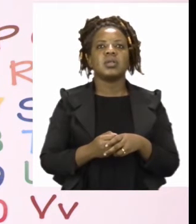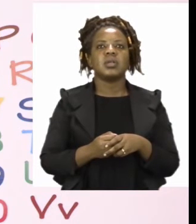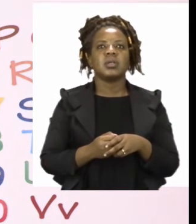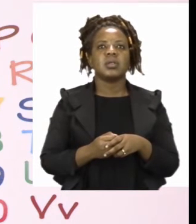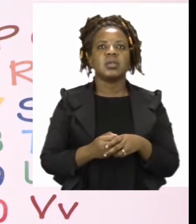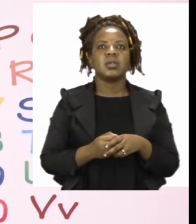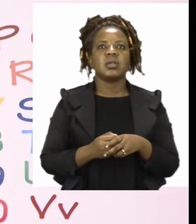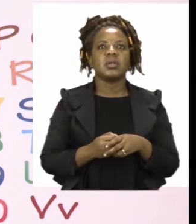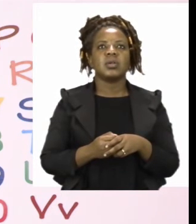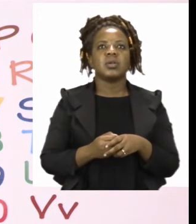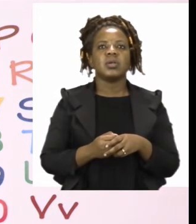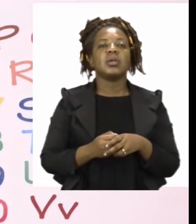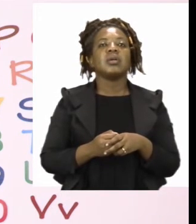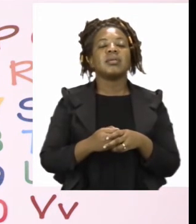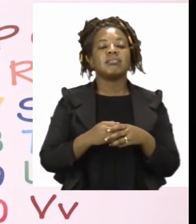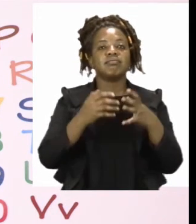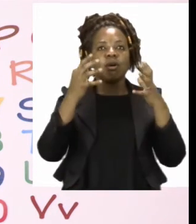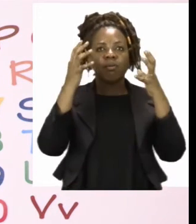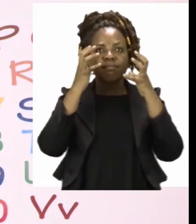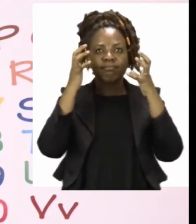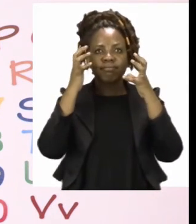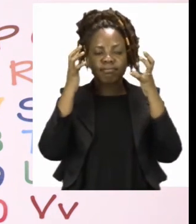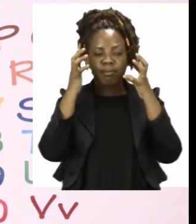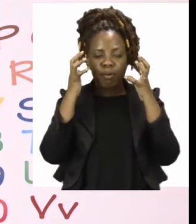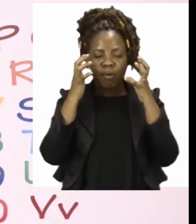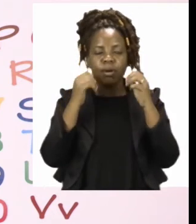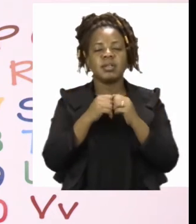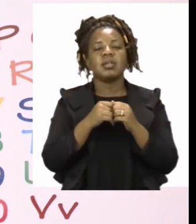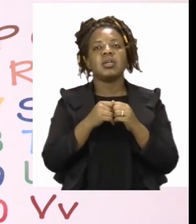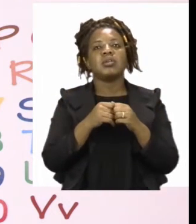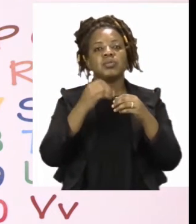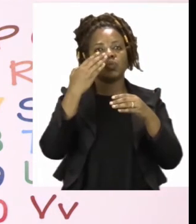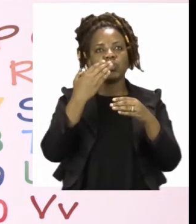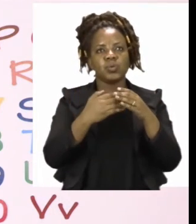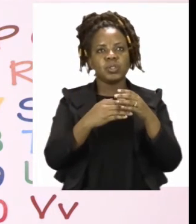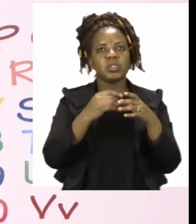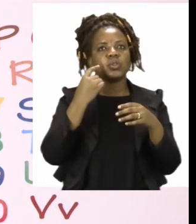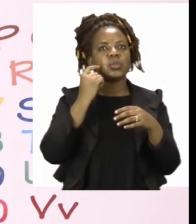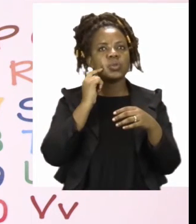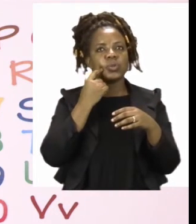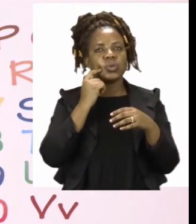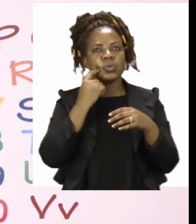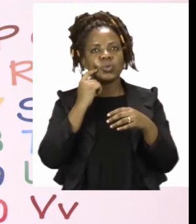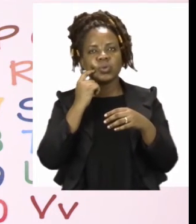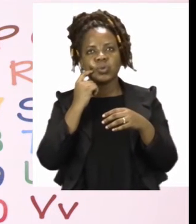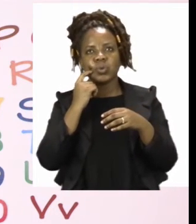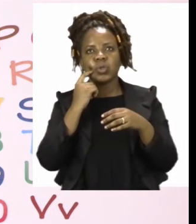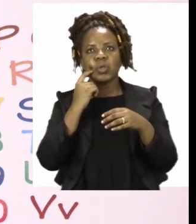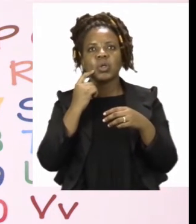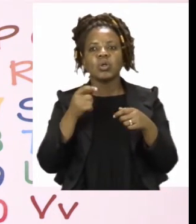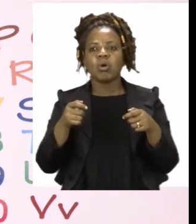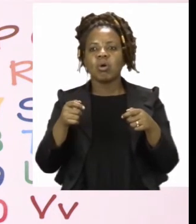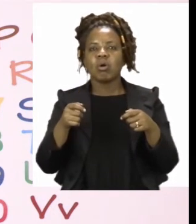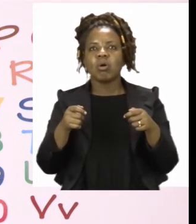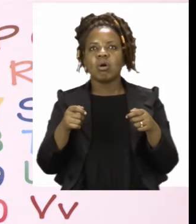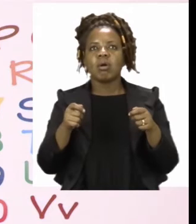the toy the sweets and the toy and